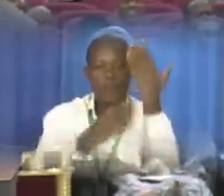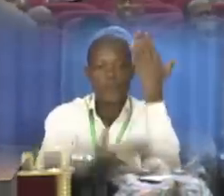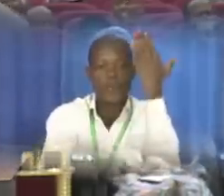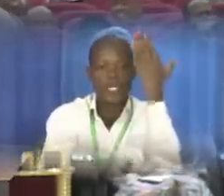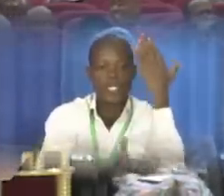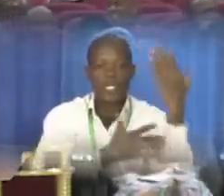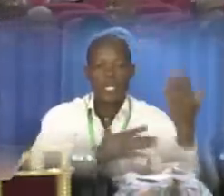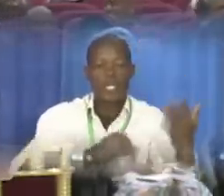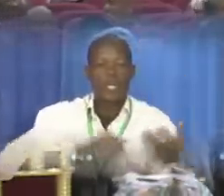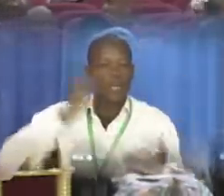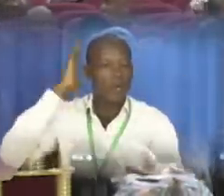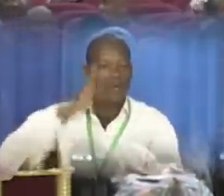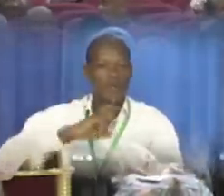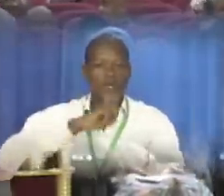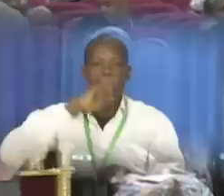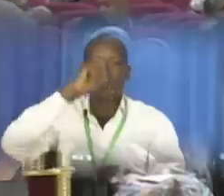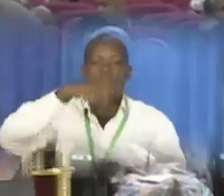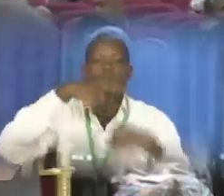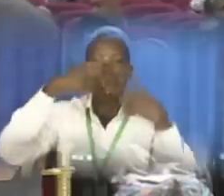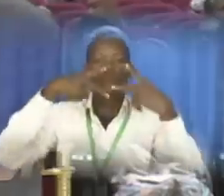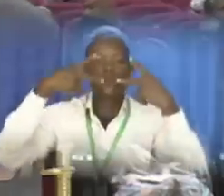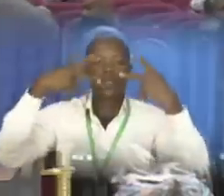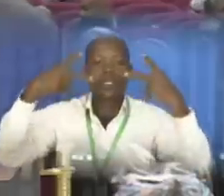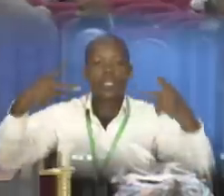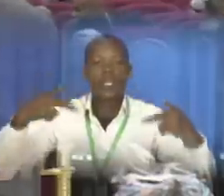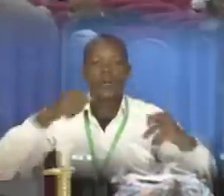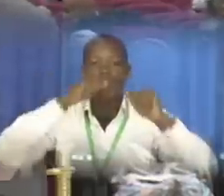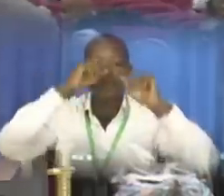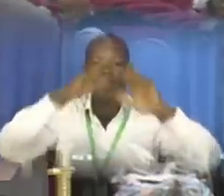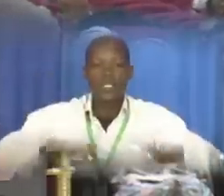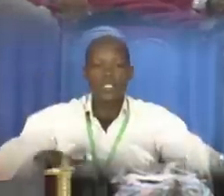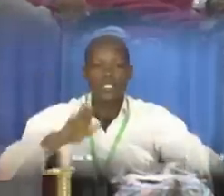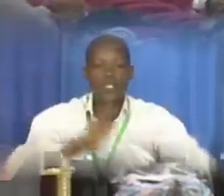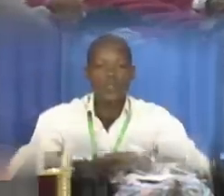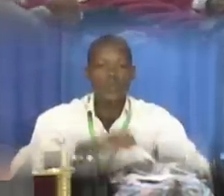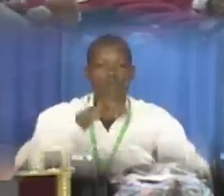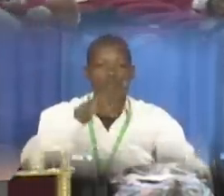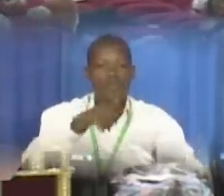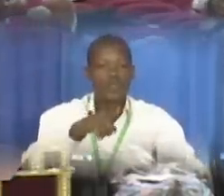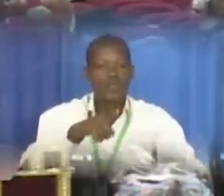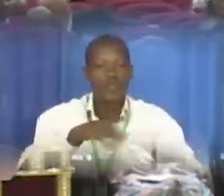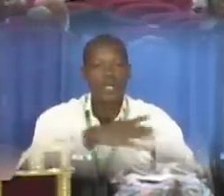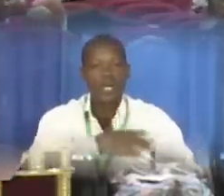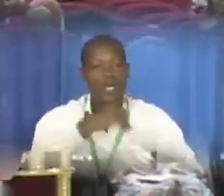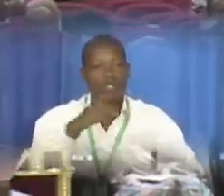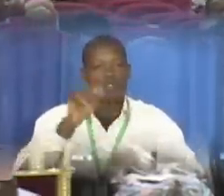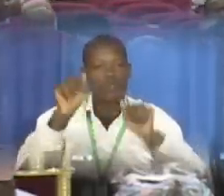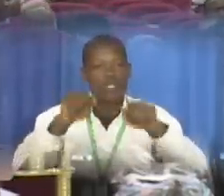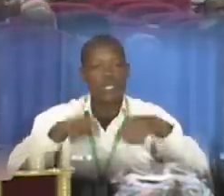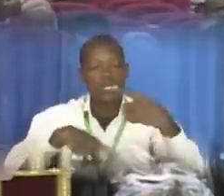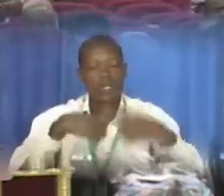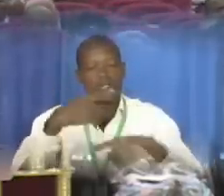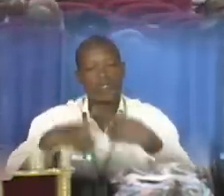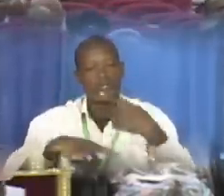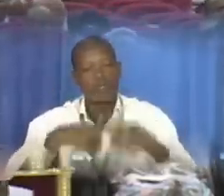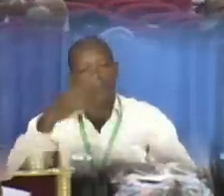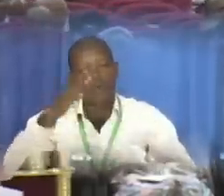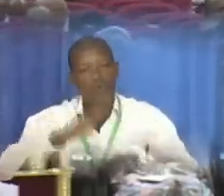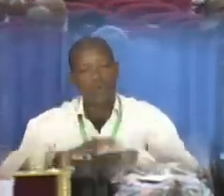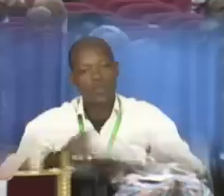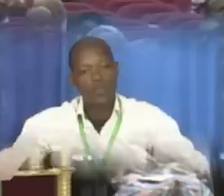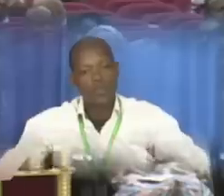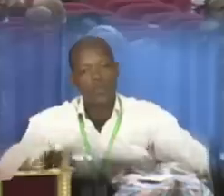be on your way. And ministers of God, you too can go from the altar and be on your way